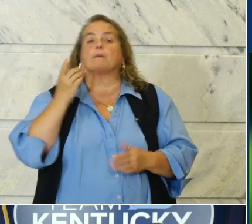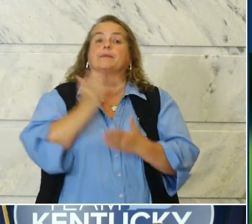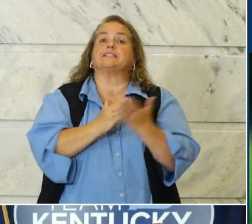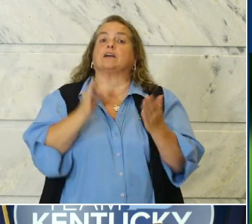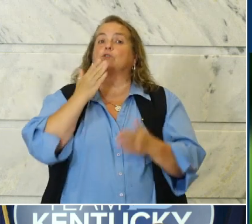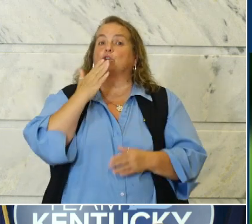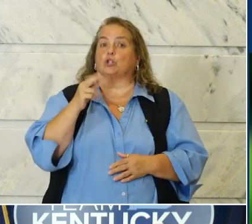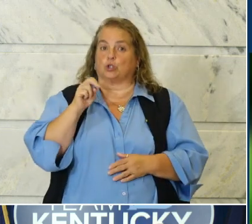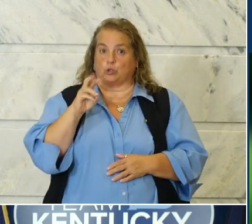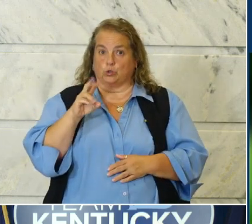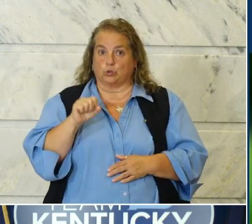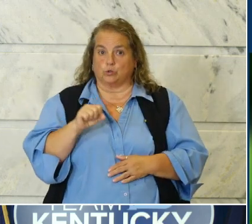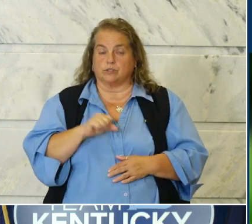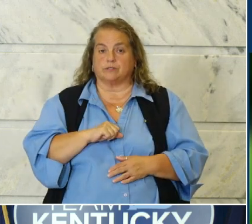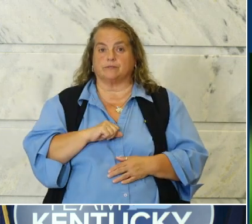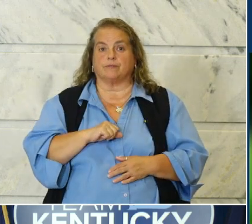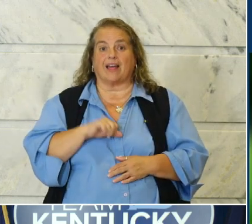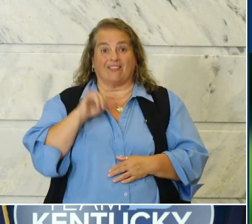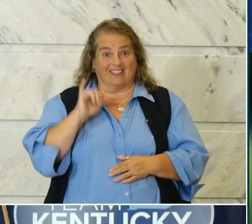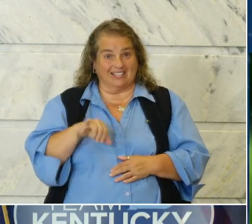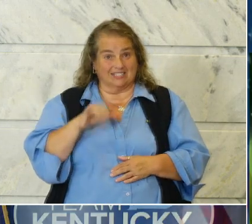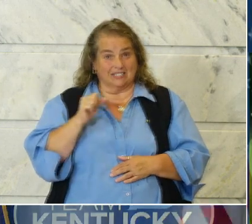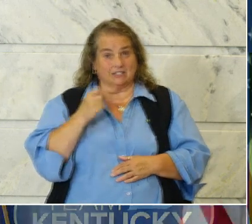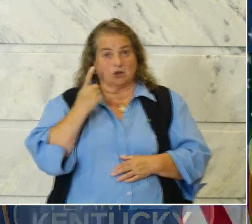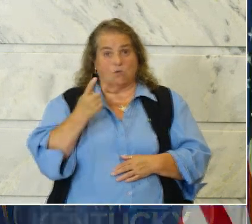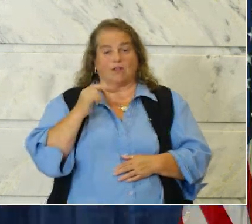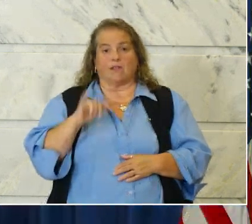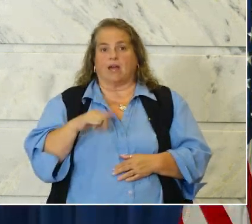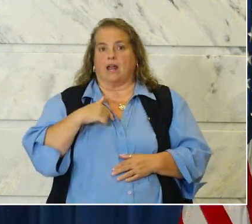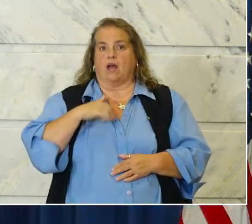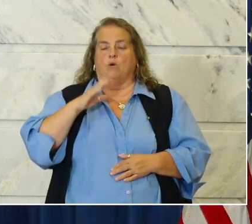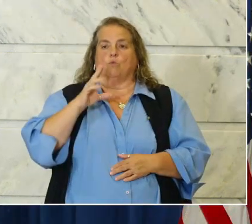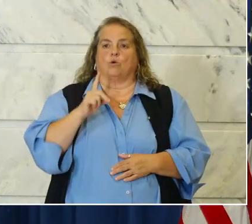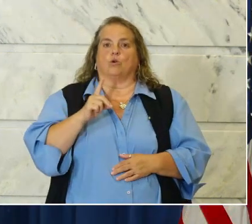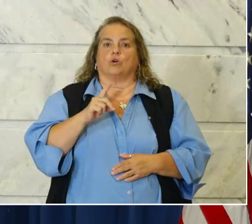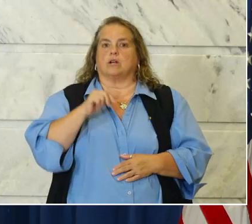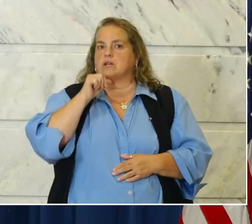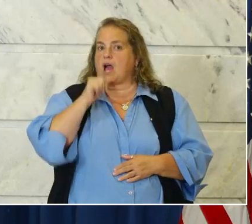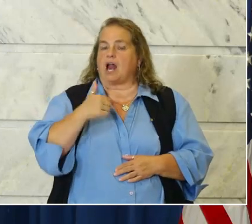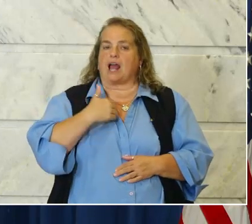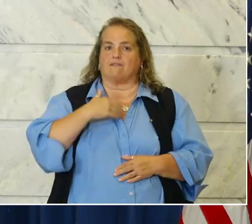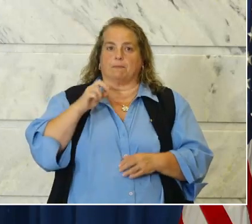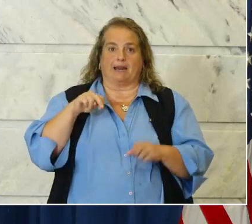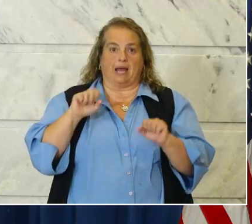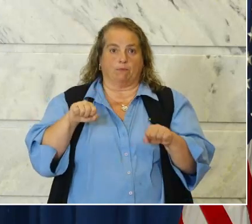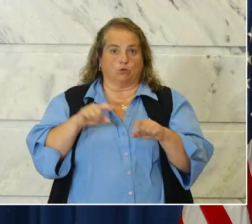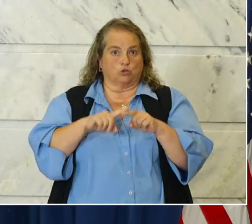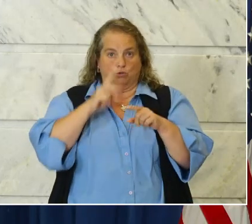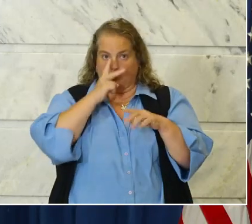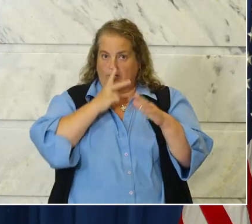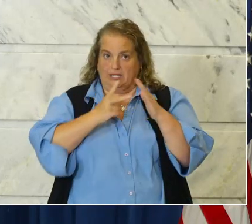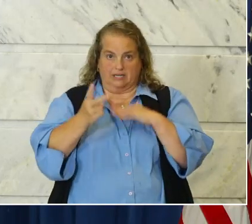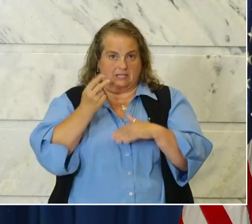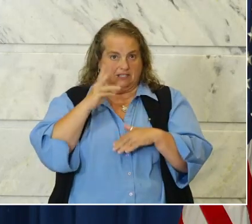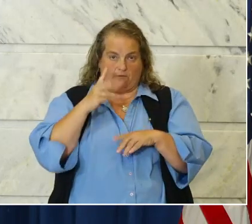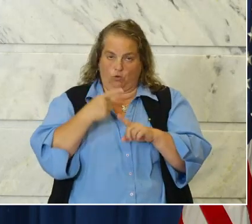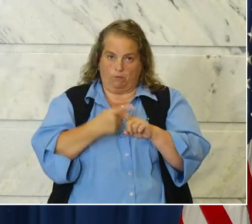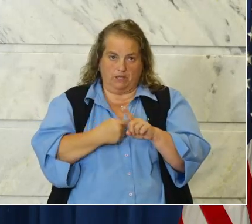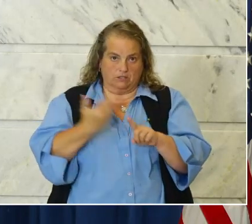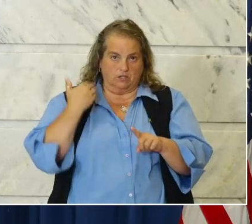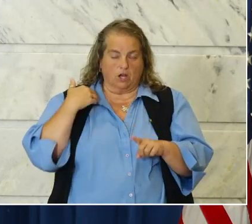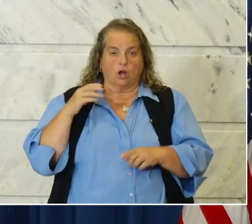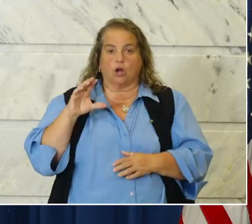news, and this is one that I would not have been able to predict several months ago.